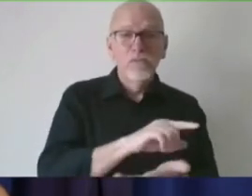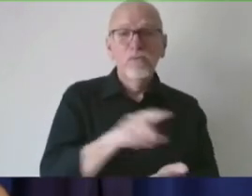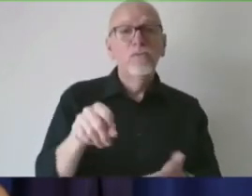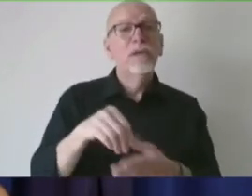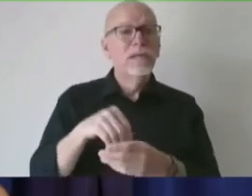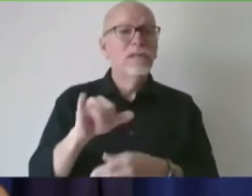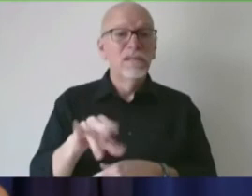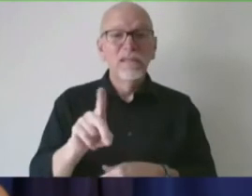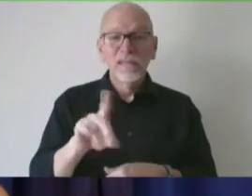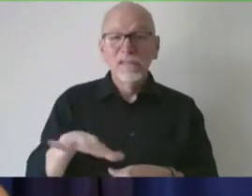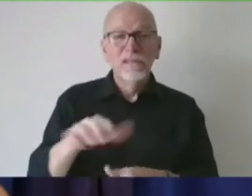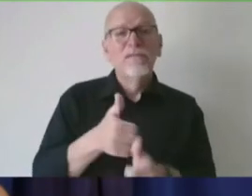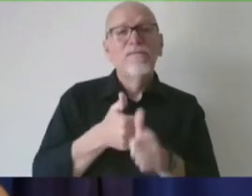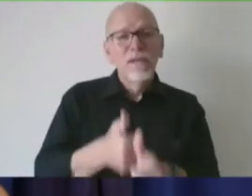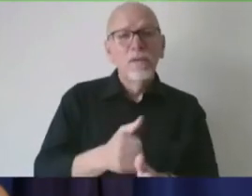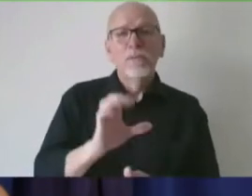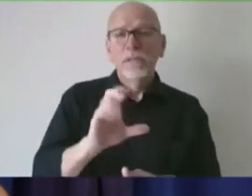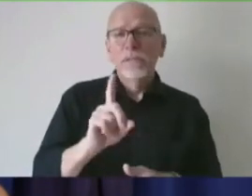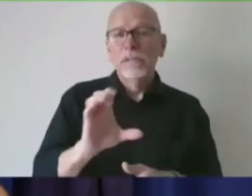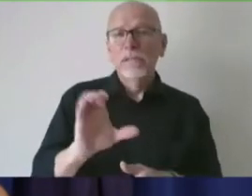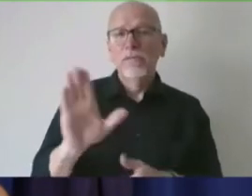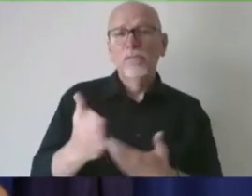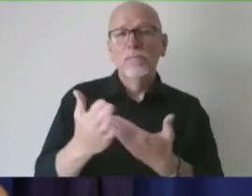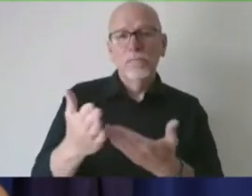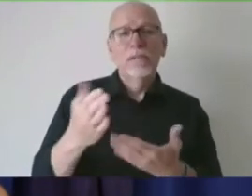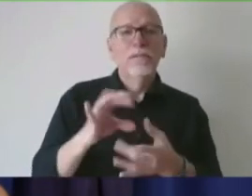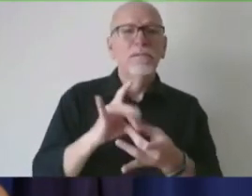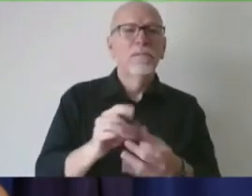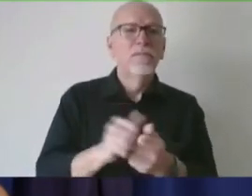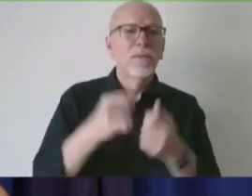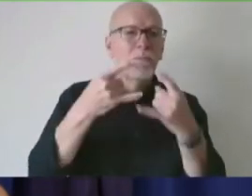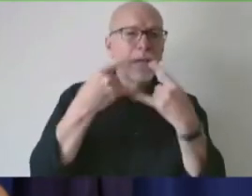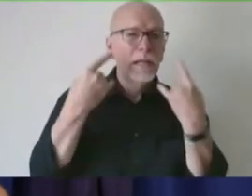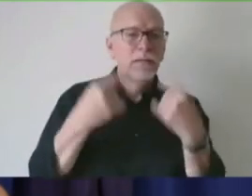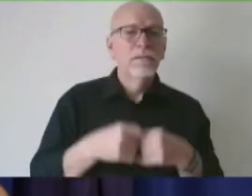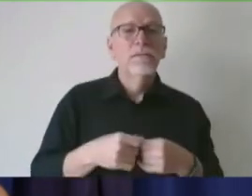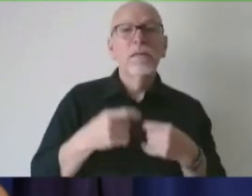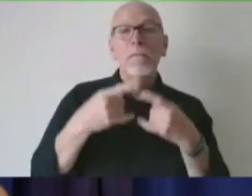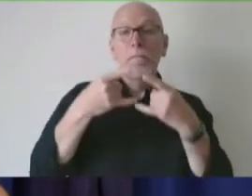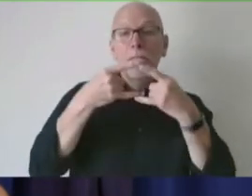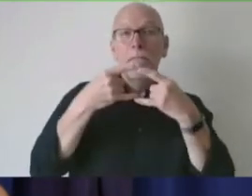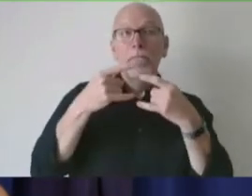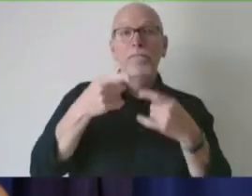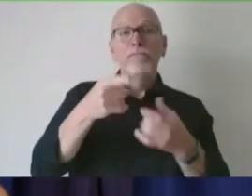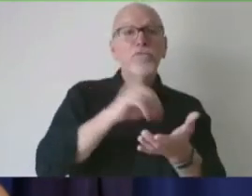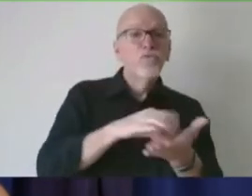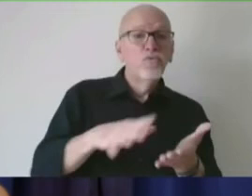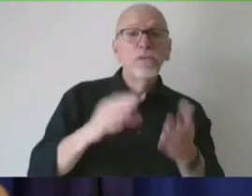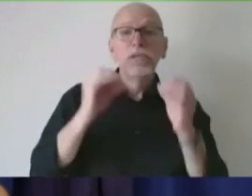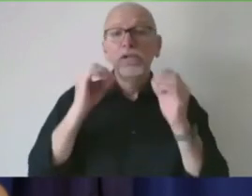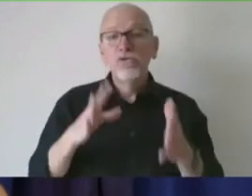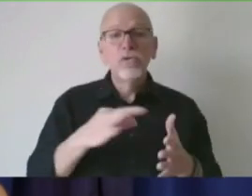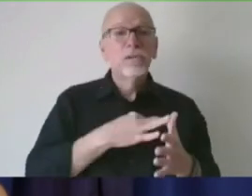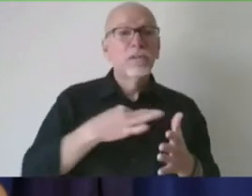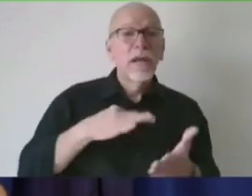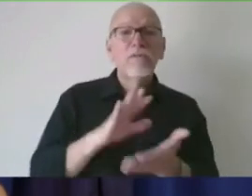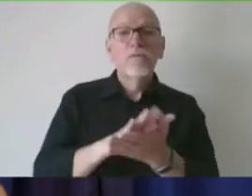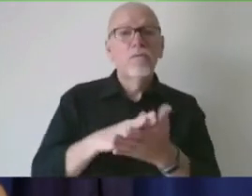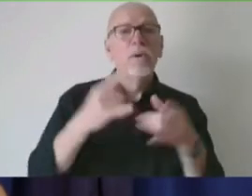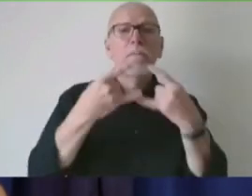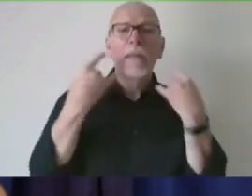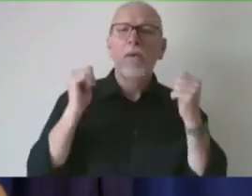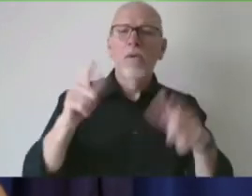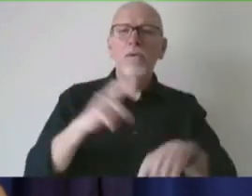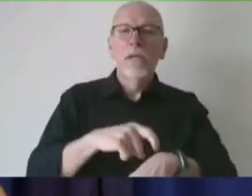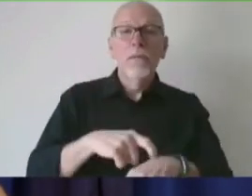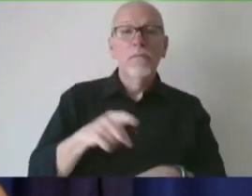really follow the CDC recommendations with regards to masking, and that is masking students, teachers, and staff in schools at all times. I mean, when you look at